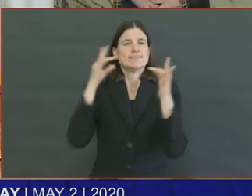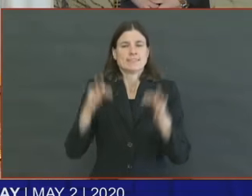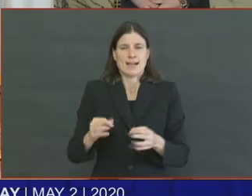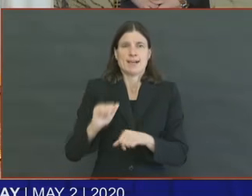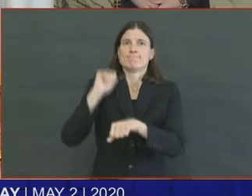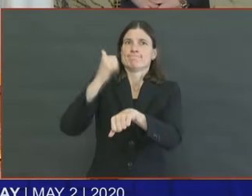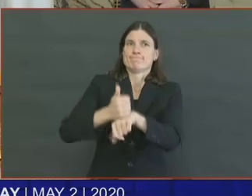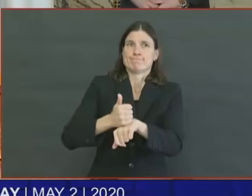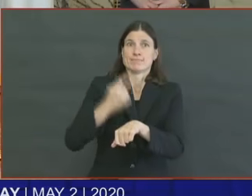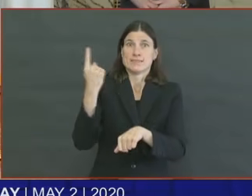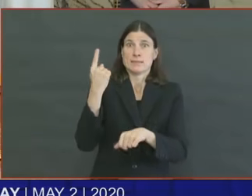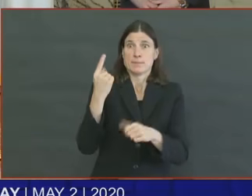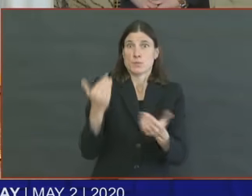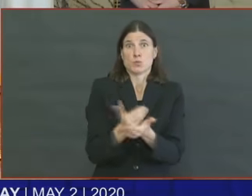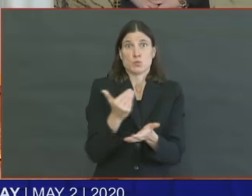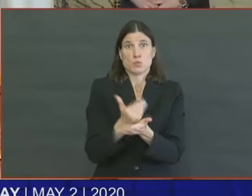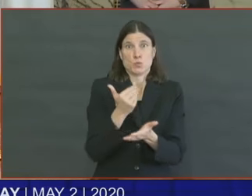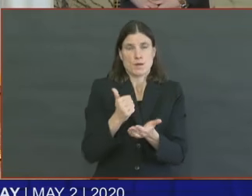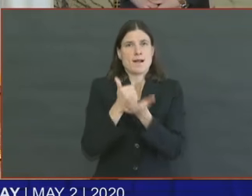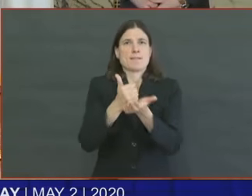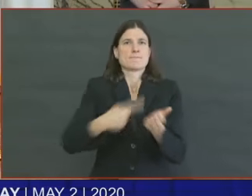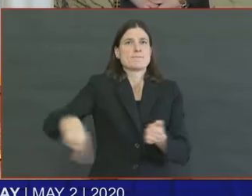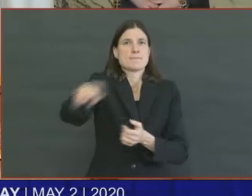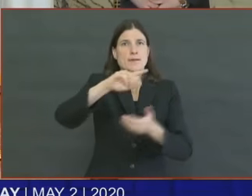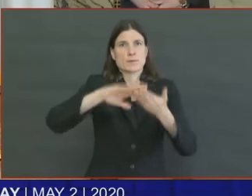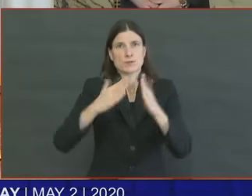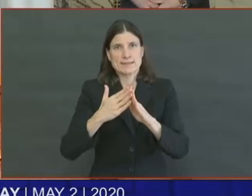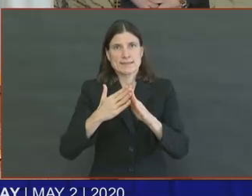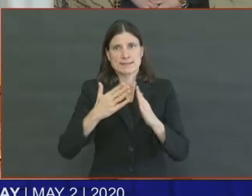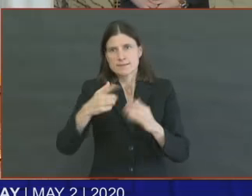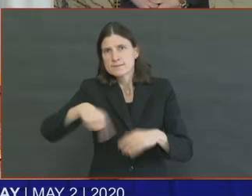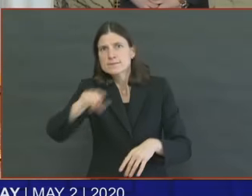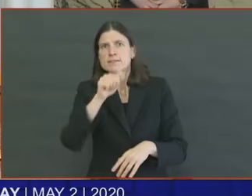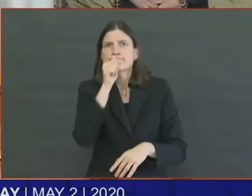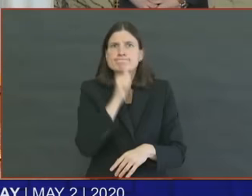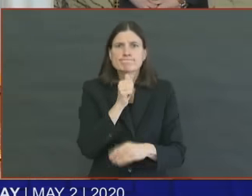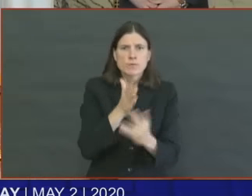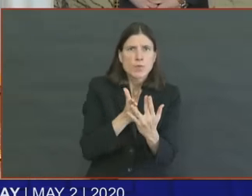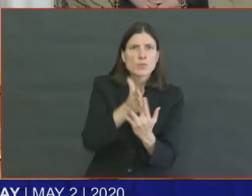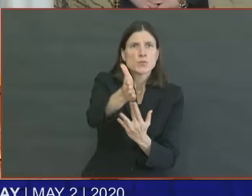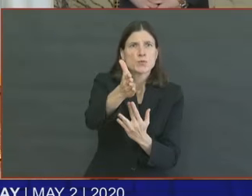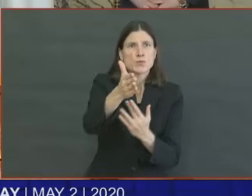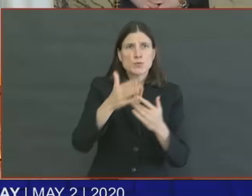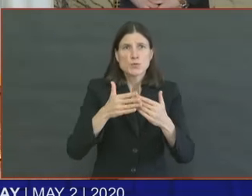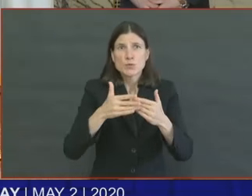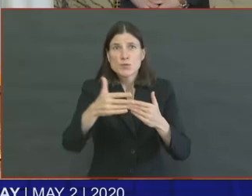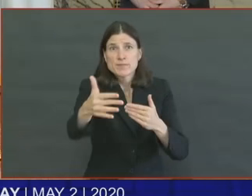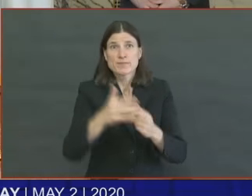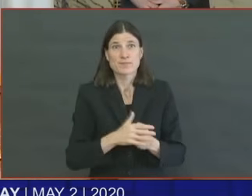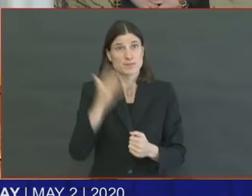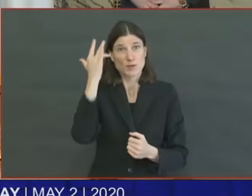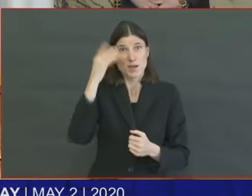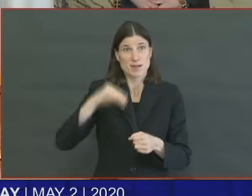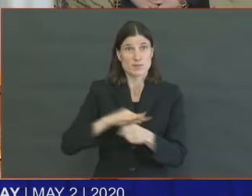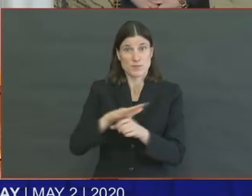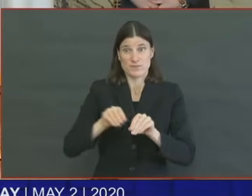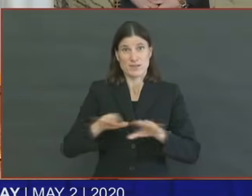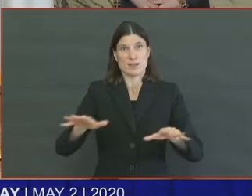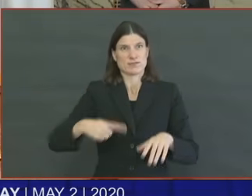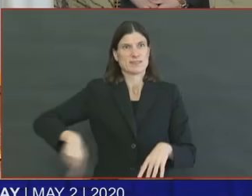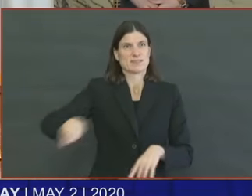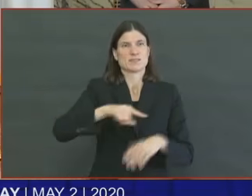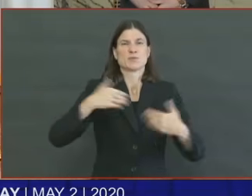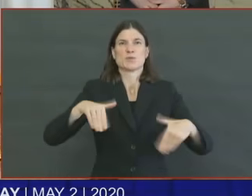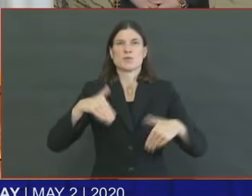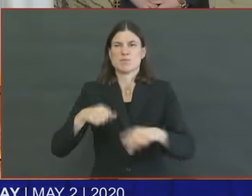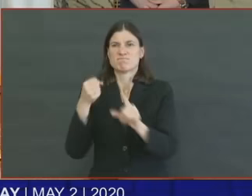month. As I've said so many times, the crisis is hitting those hardest who can least afford it. Folks